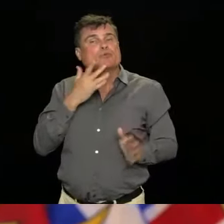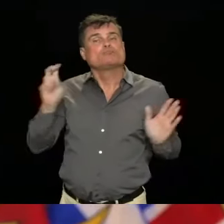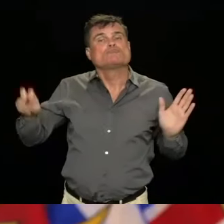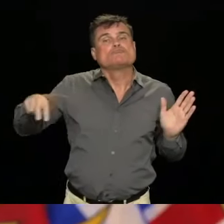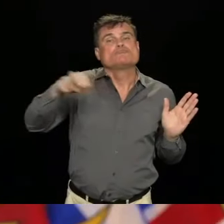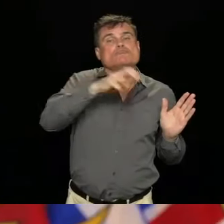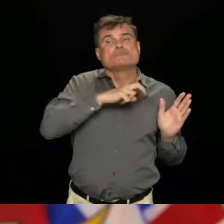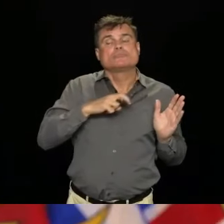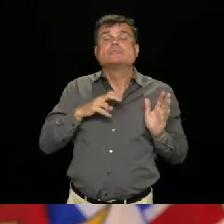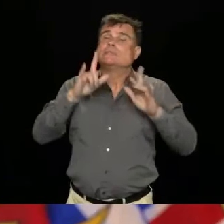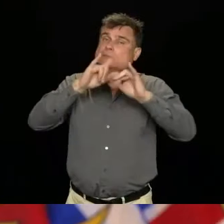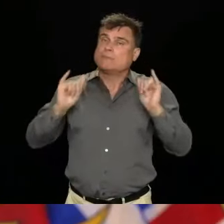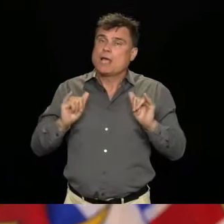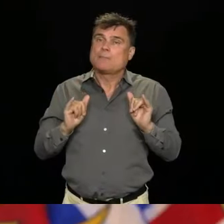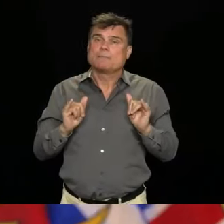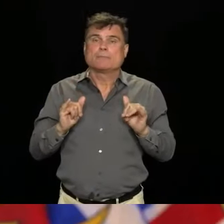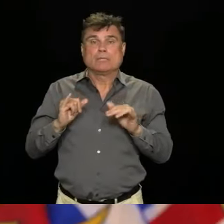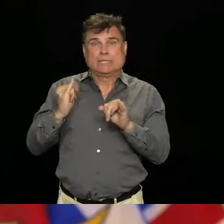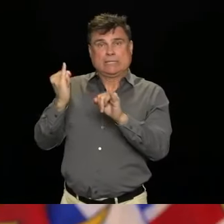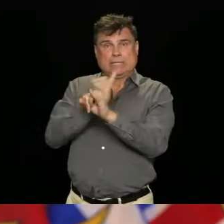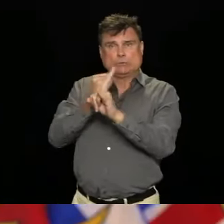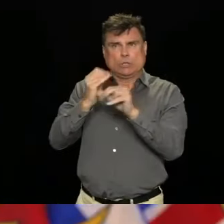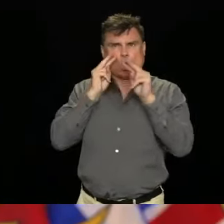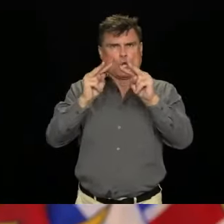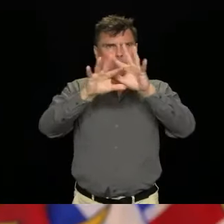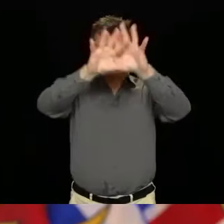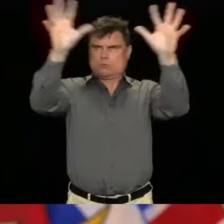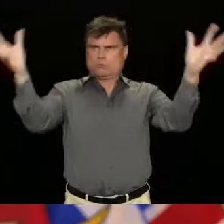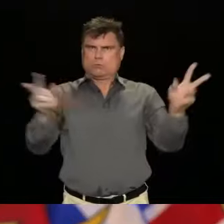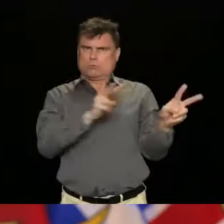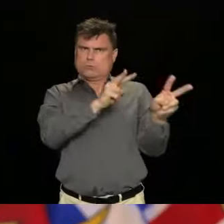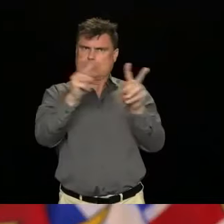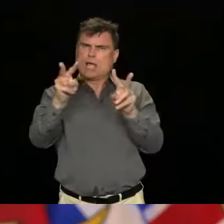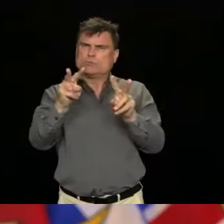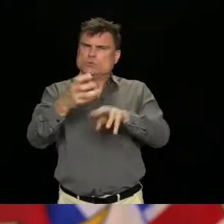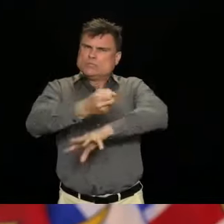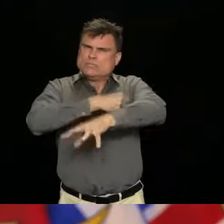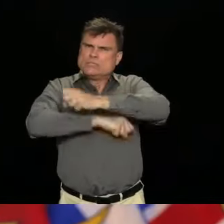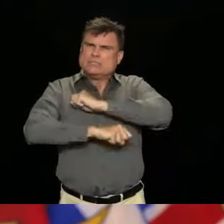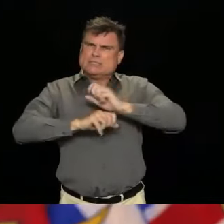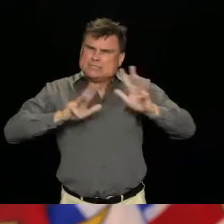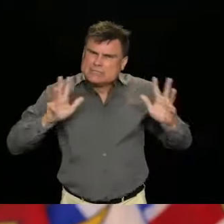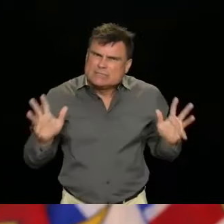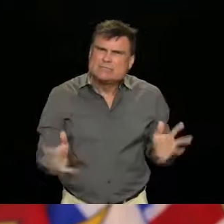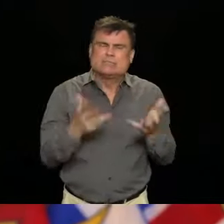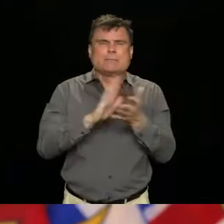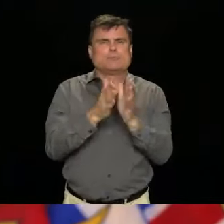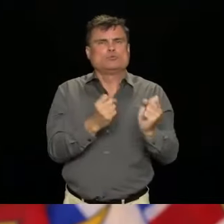strengthen their industry as well. That's all the time we have for today. Thank you. Great. Thank you.